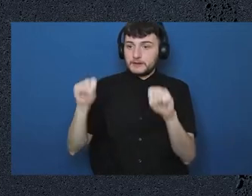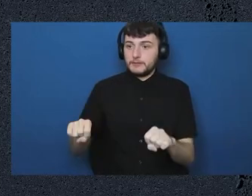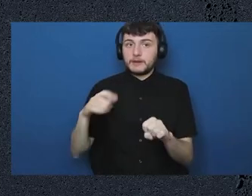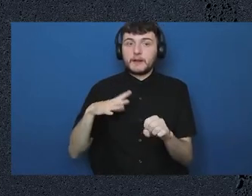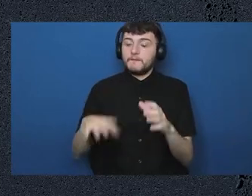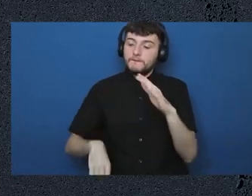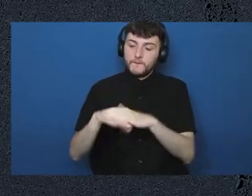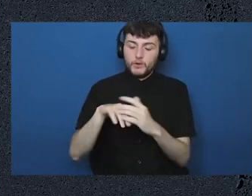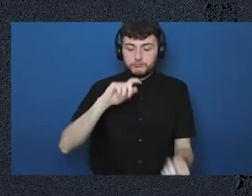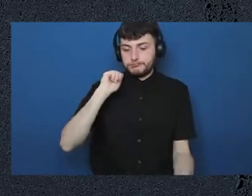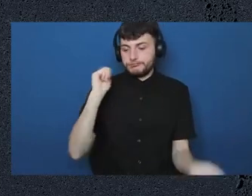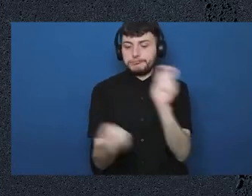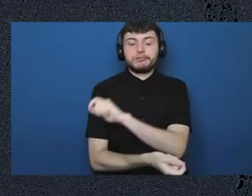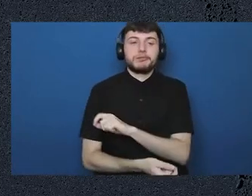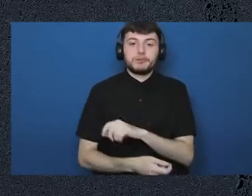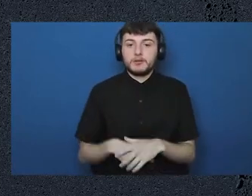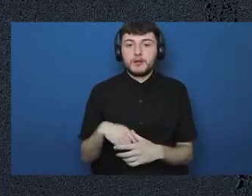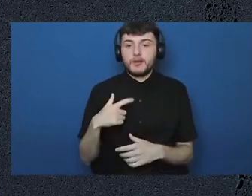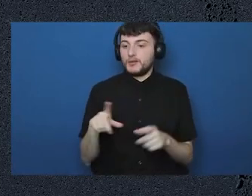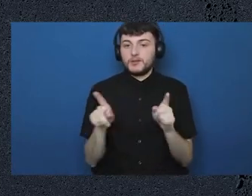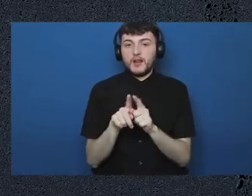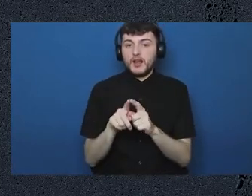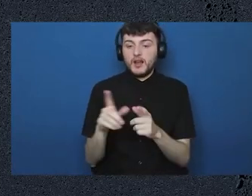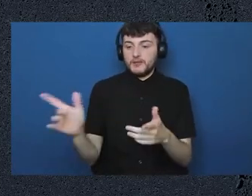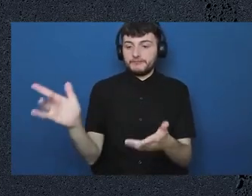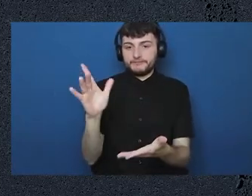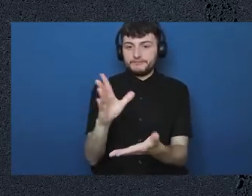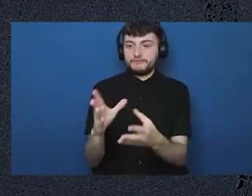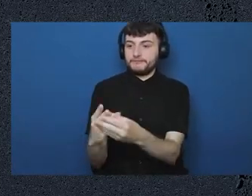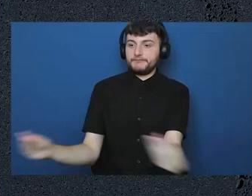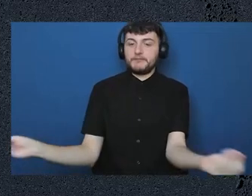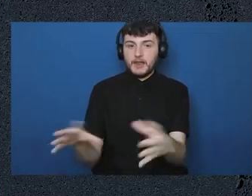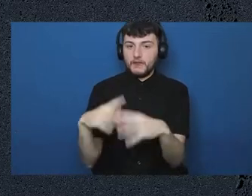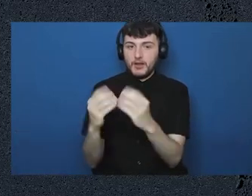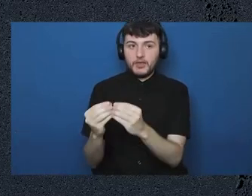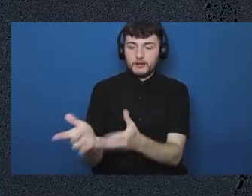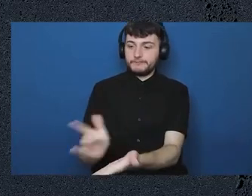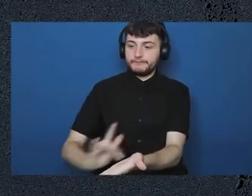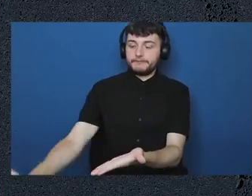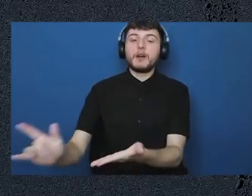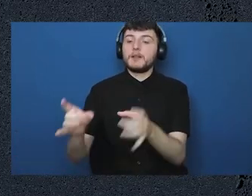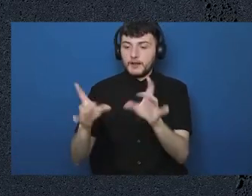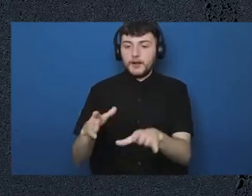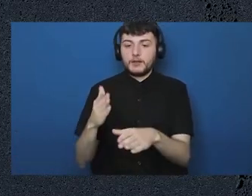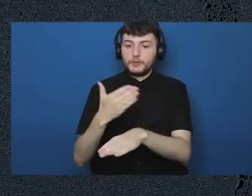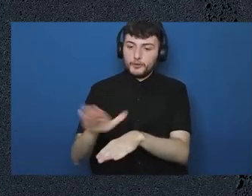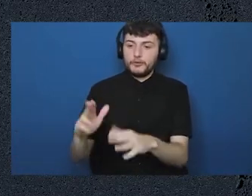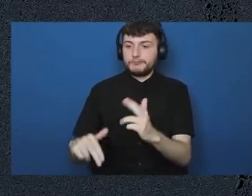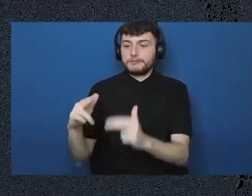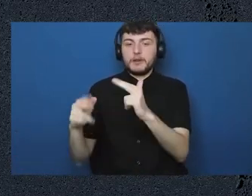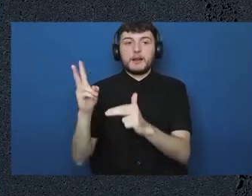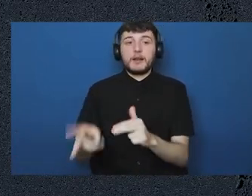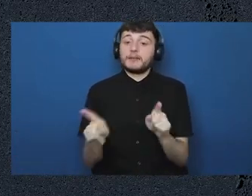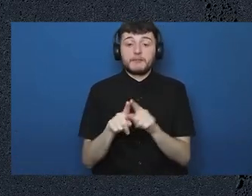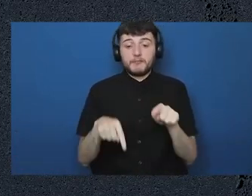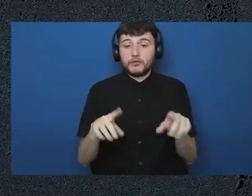start fresh. And that's in Australia, that's in Canada, where I'm from, that's like in a lot of pretty much everywhere. We